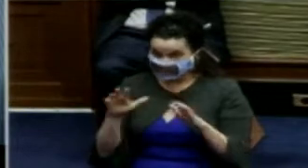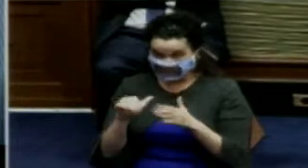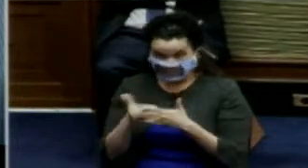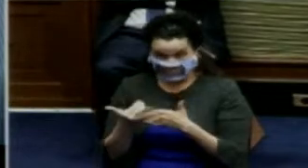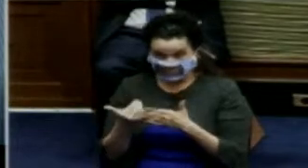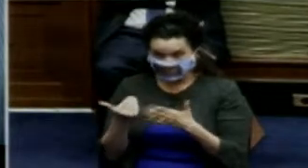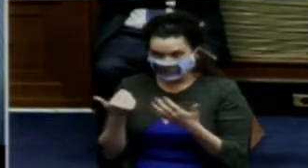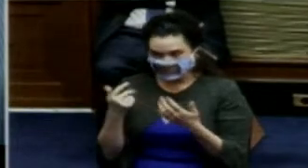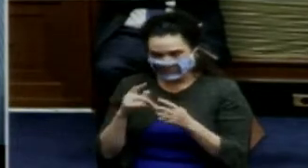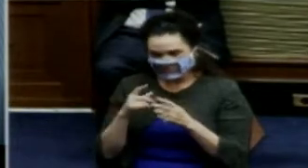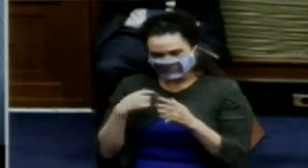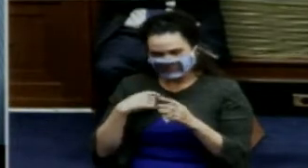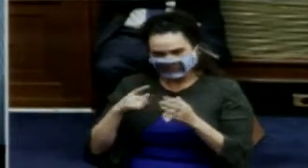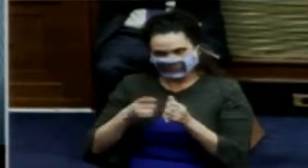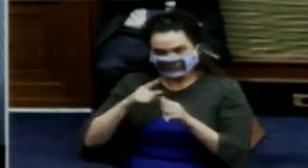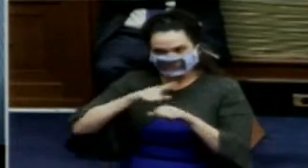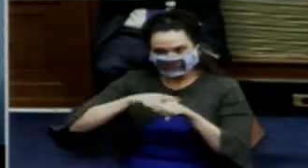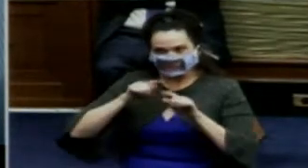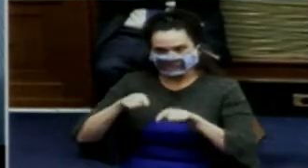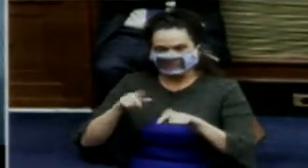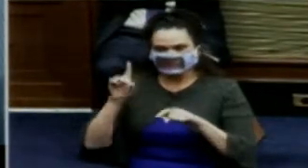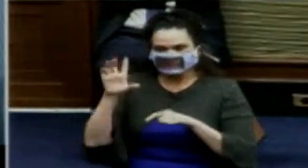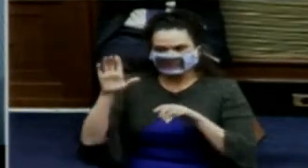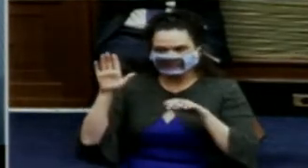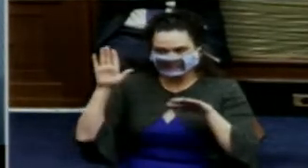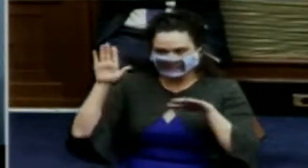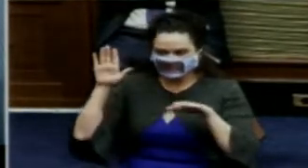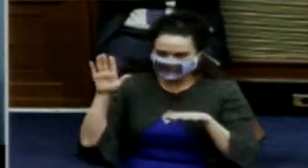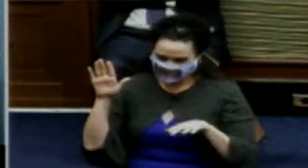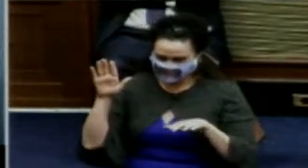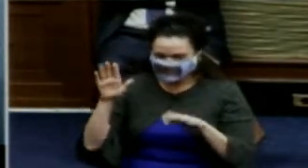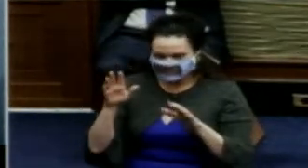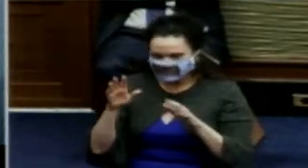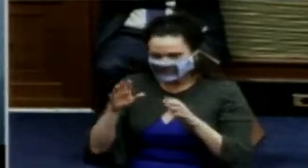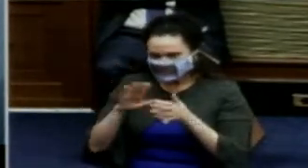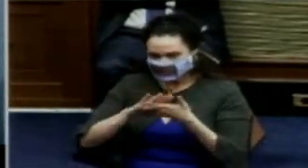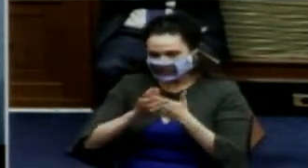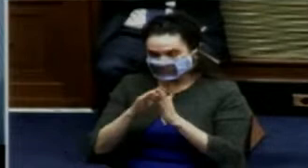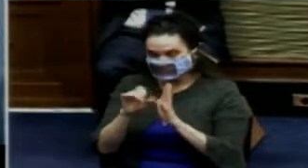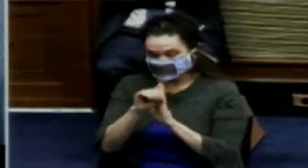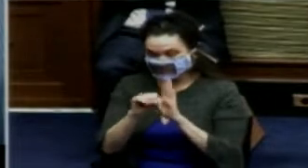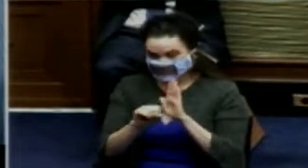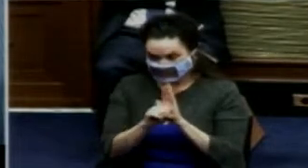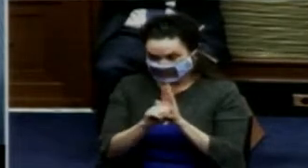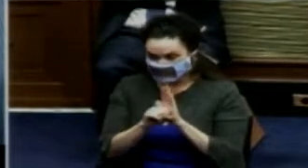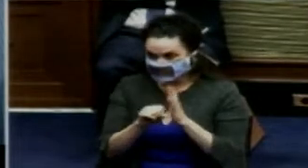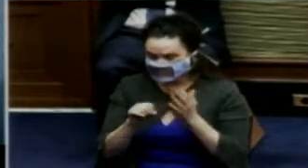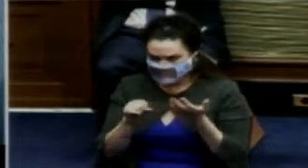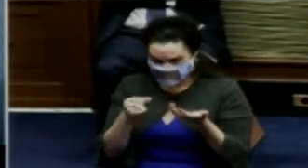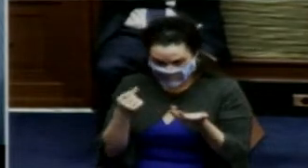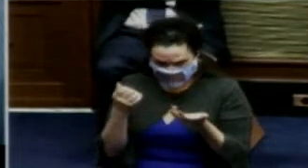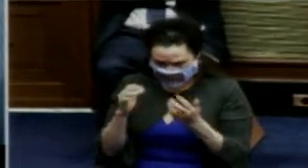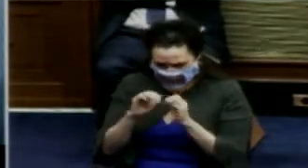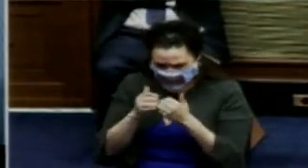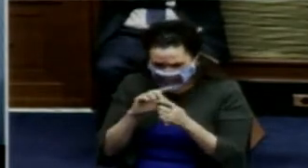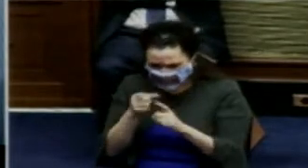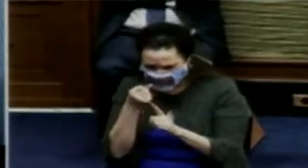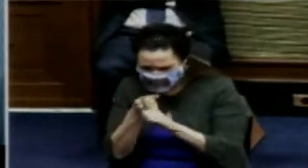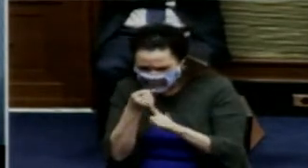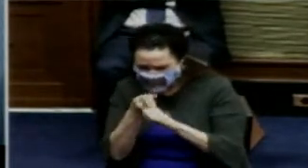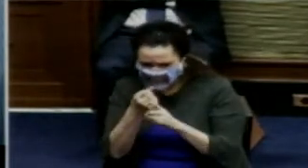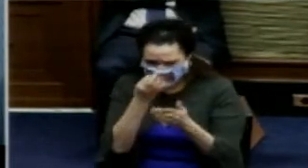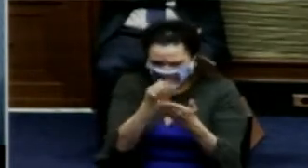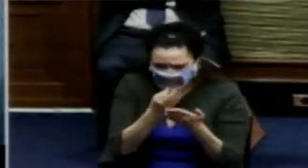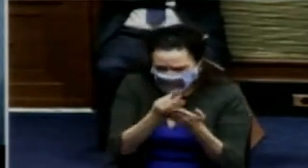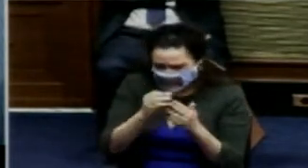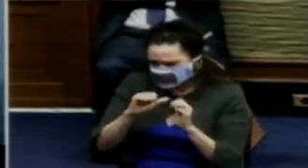statehood. And so I have questions regarding the practicality of DC statehood, including financial repercussions, how the mapping would work out, given